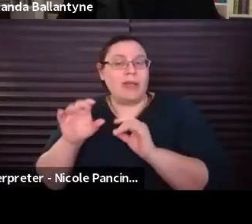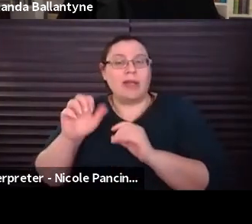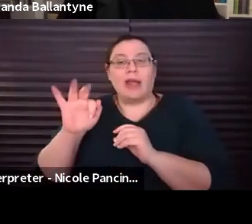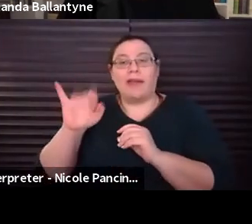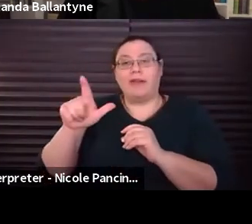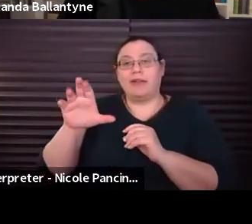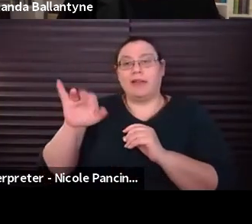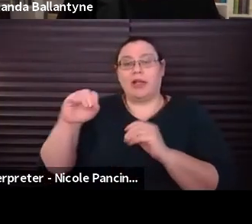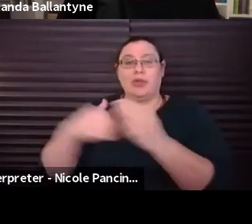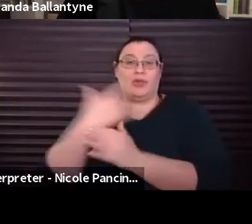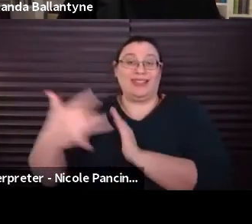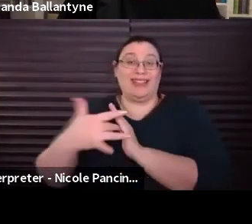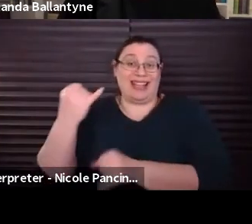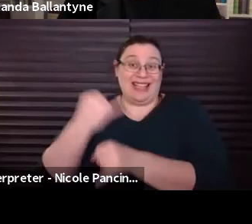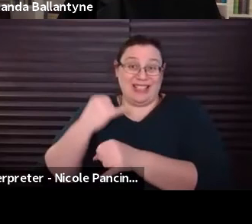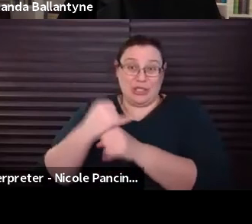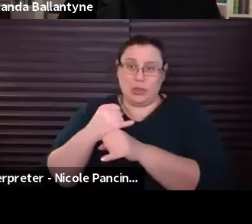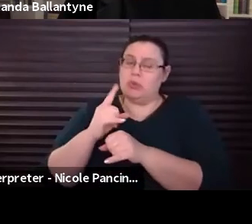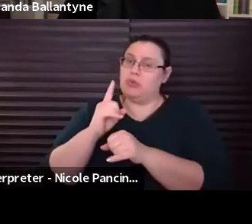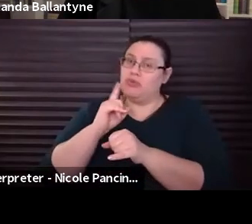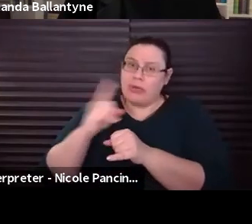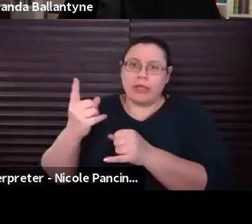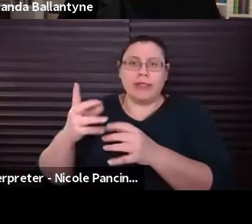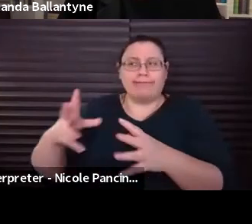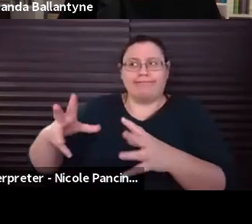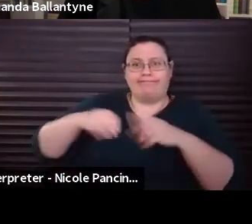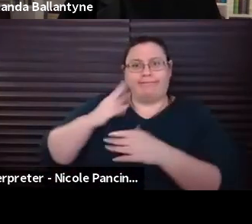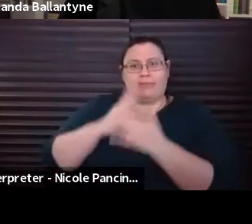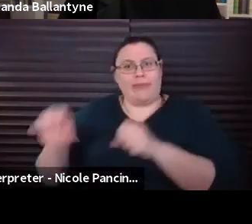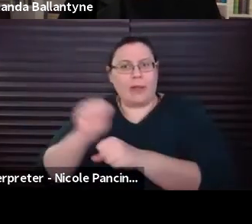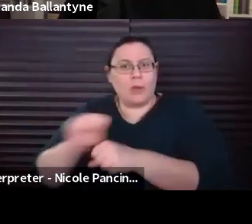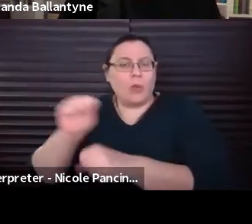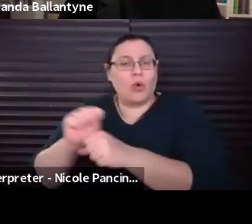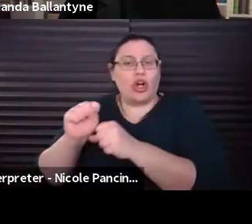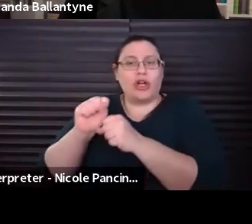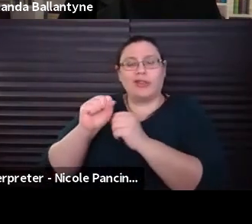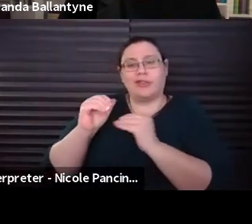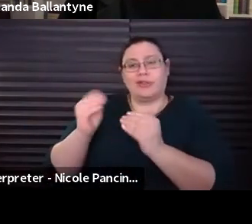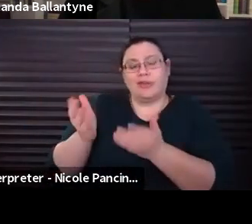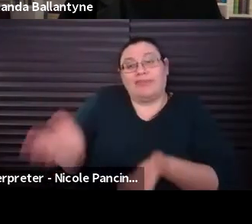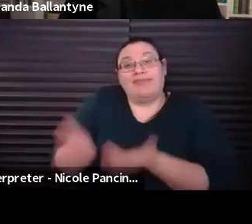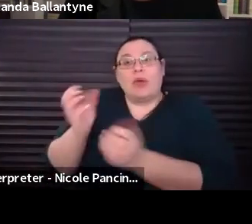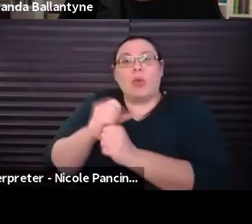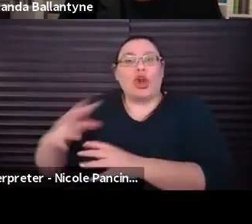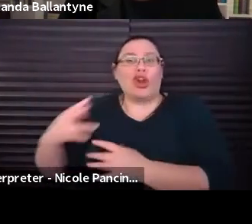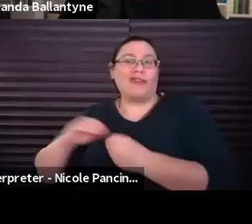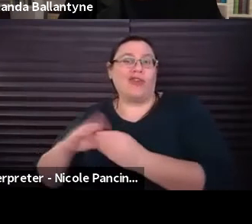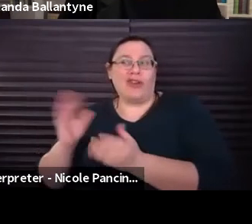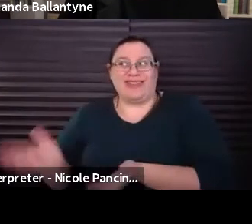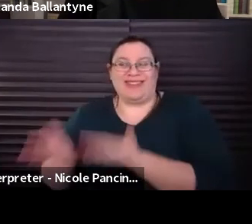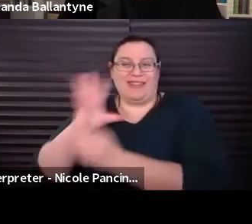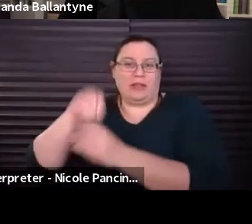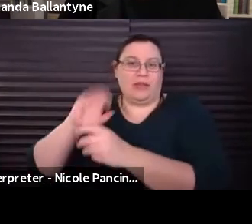Technology Institute is really taking on some of that work in trying to upstream worker voice in the development and R&D process. You